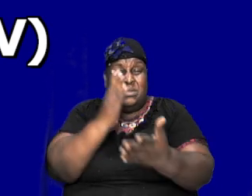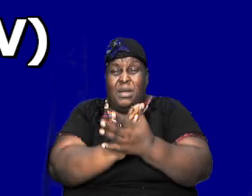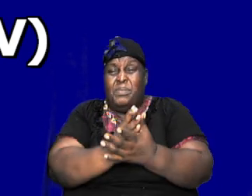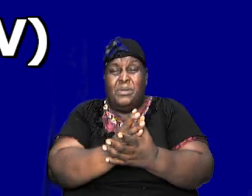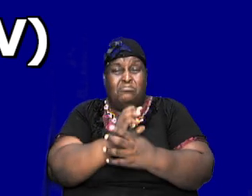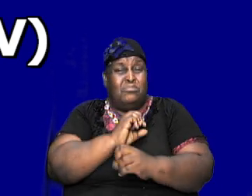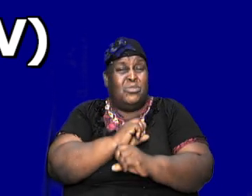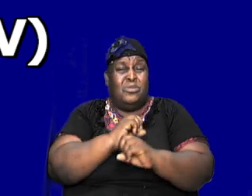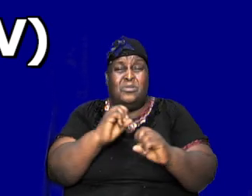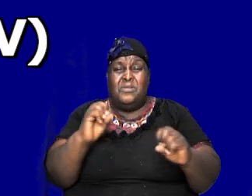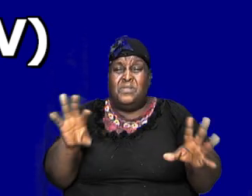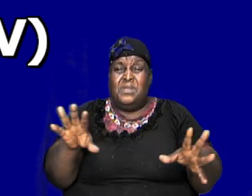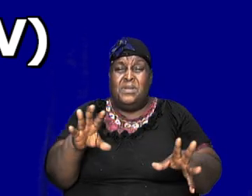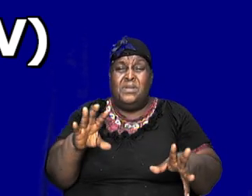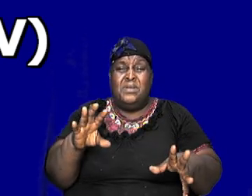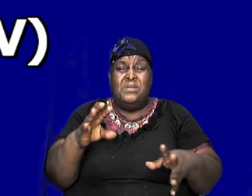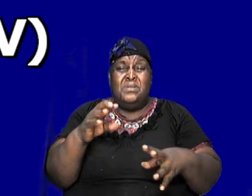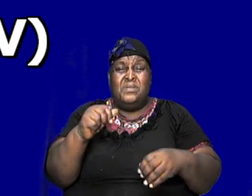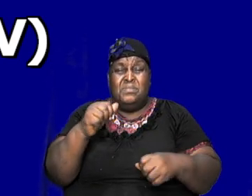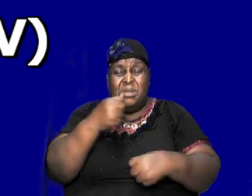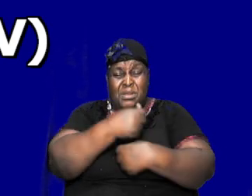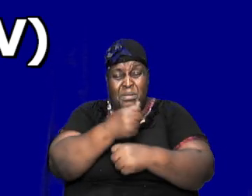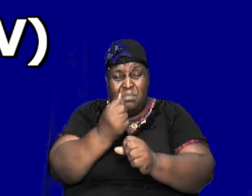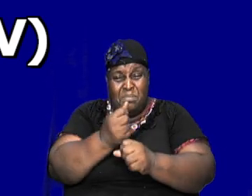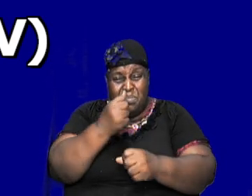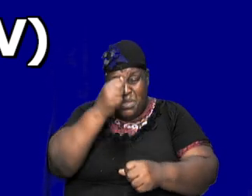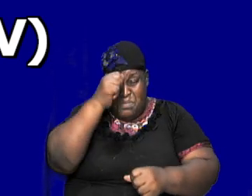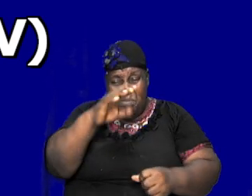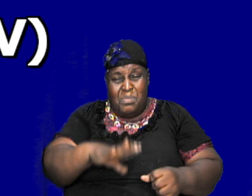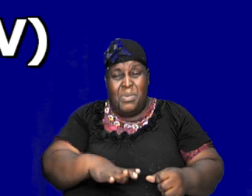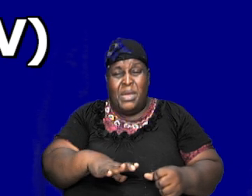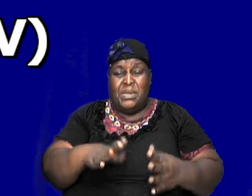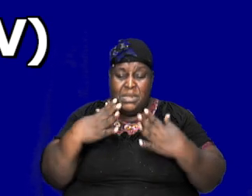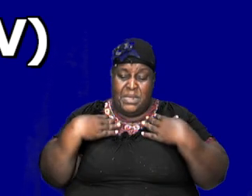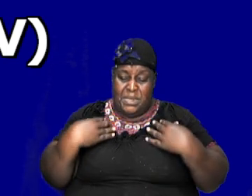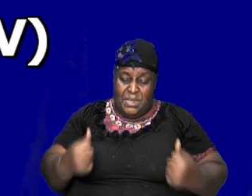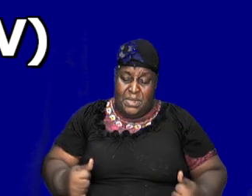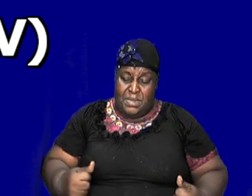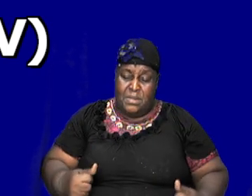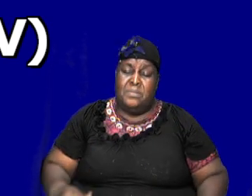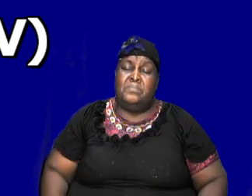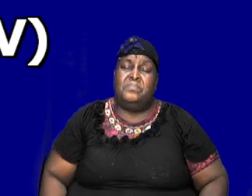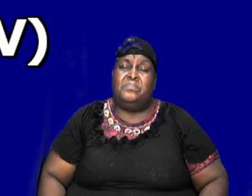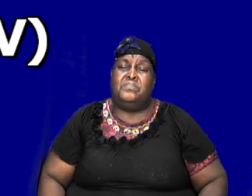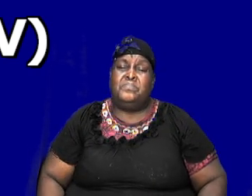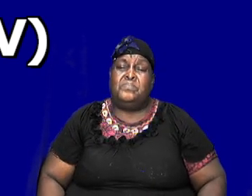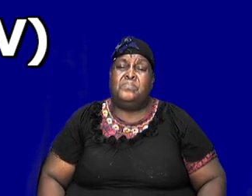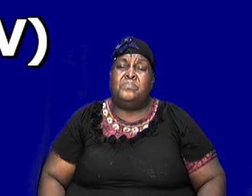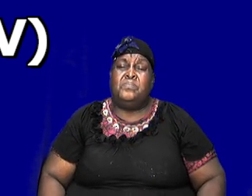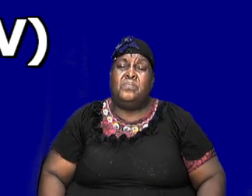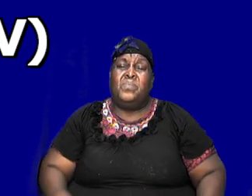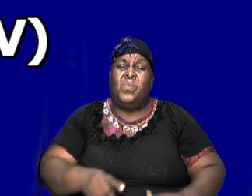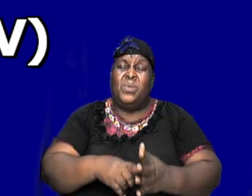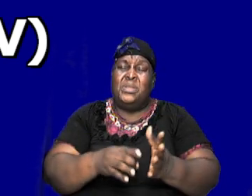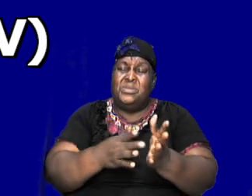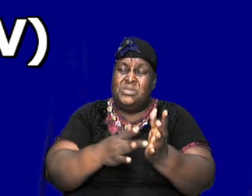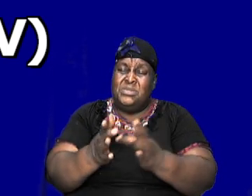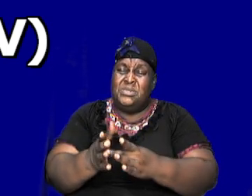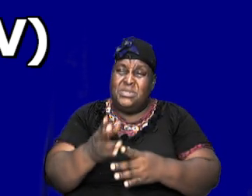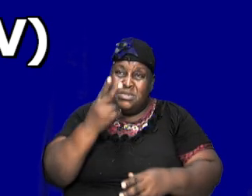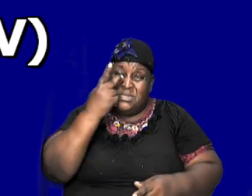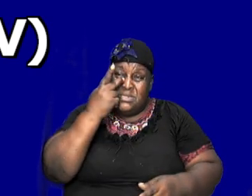this lame man before Jesus. Now, the Bible says when Jesus saw their